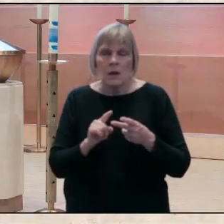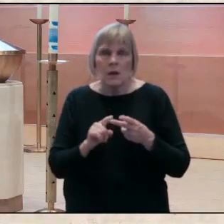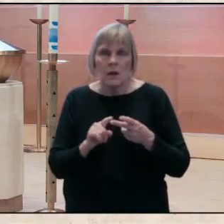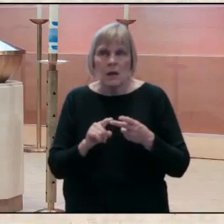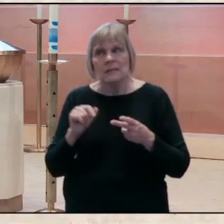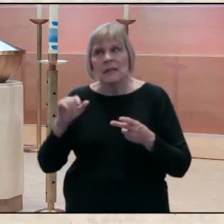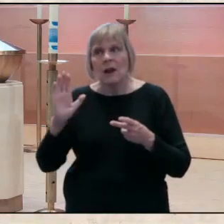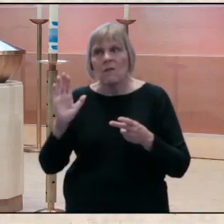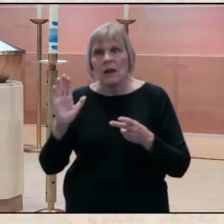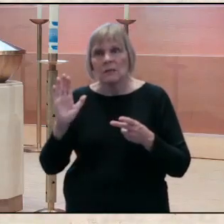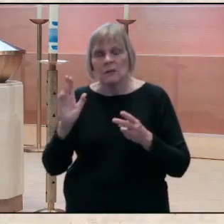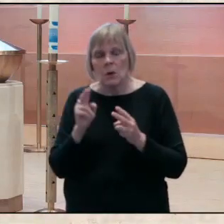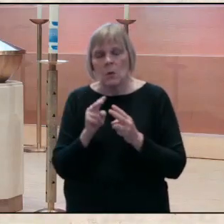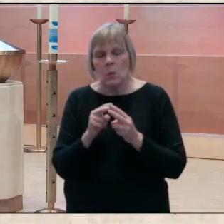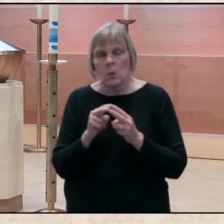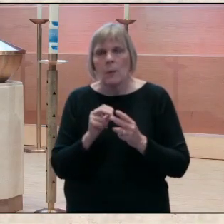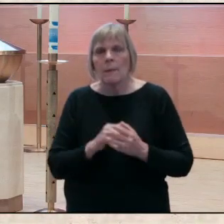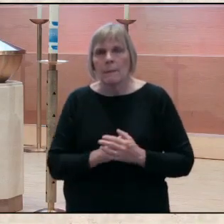and sacrifice.